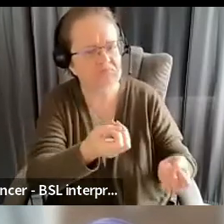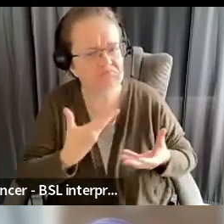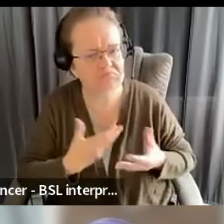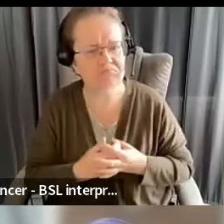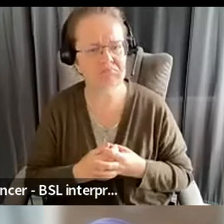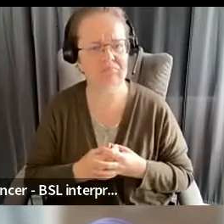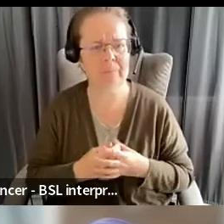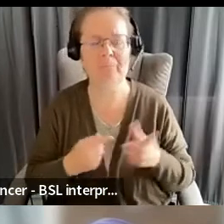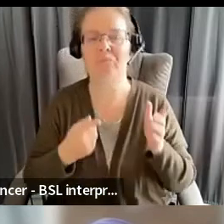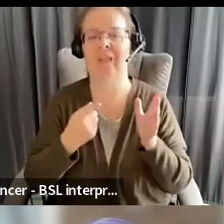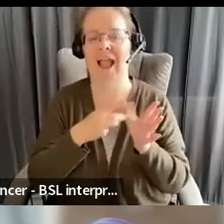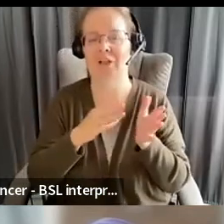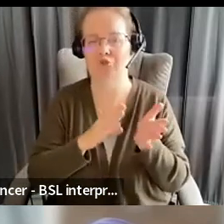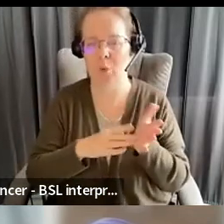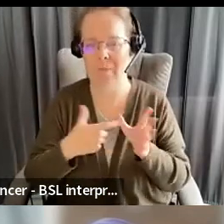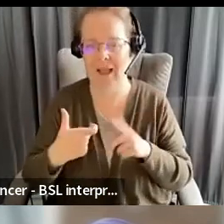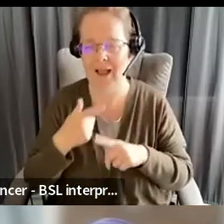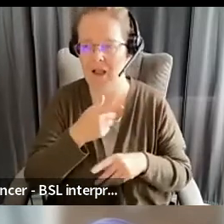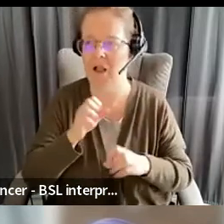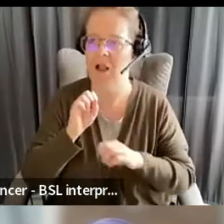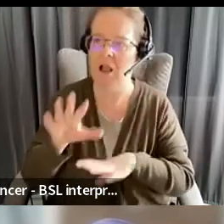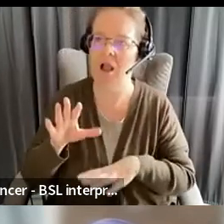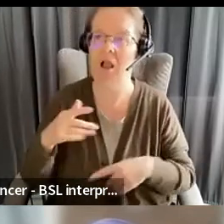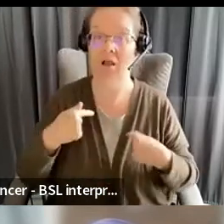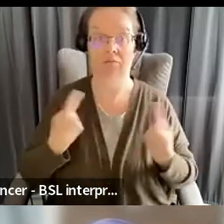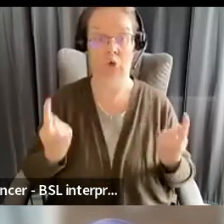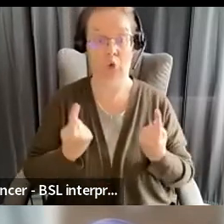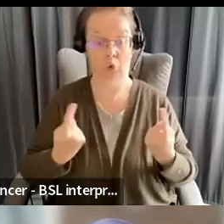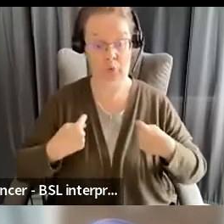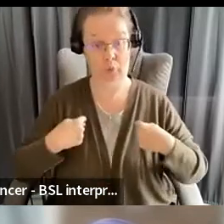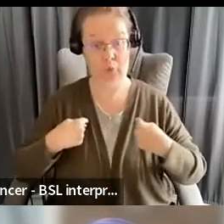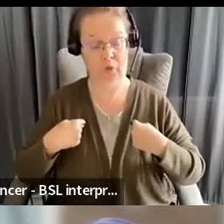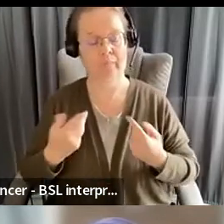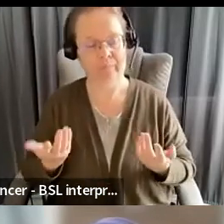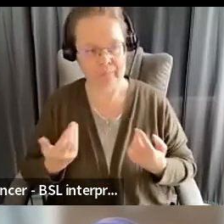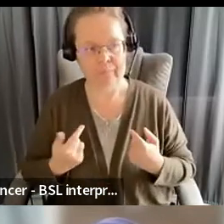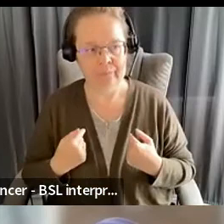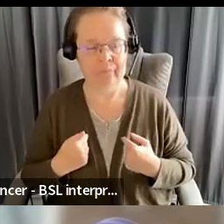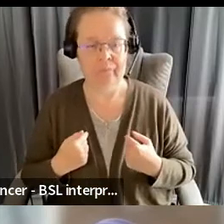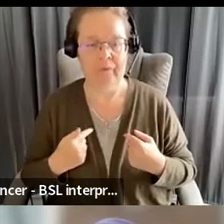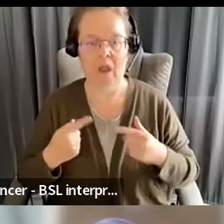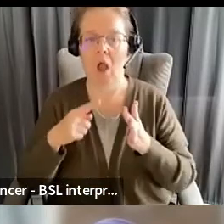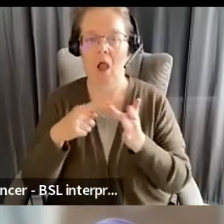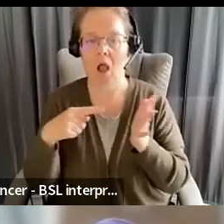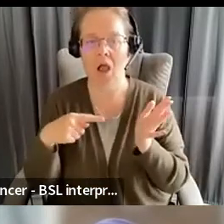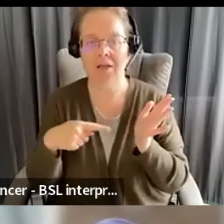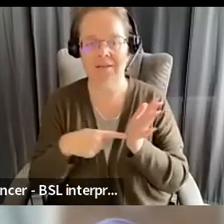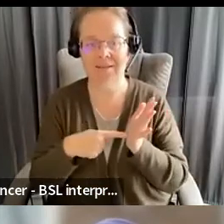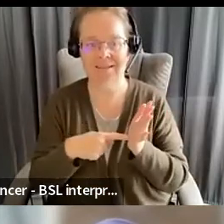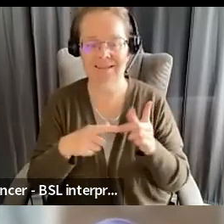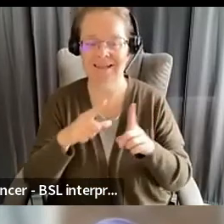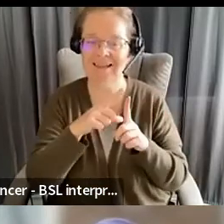Absolutely. So, I mean, in terms of who we are, we're an IT